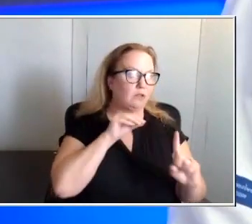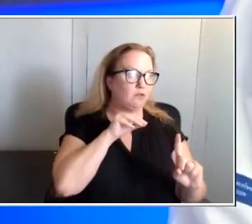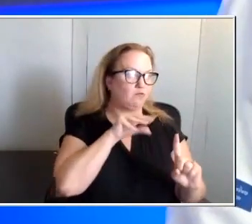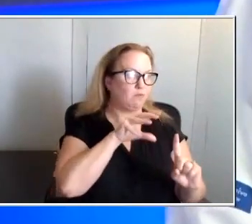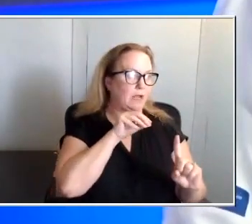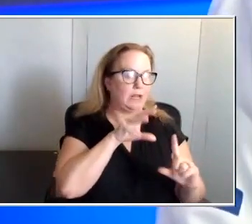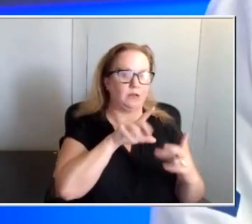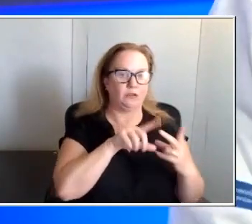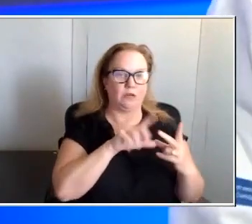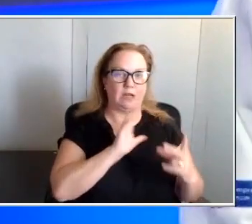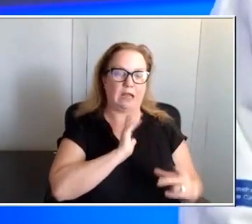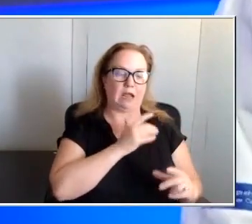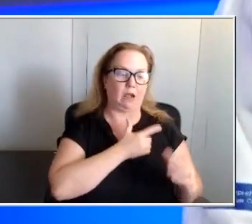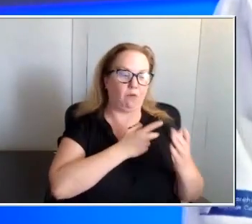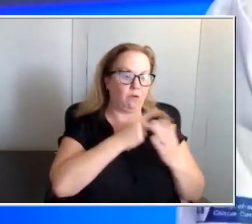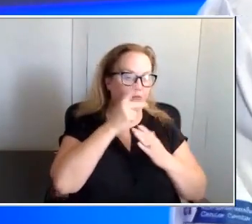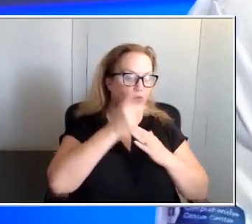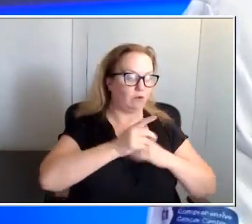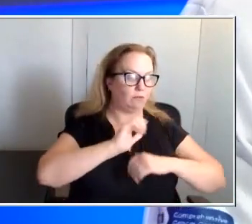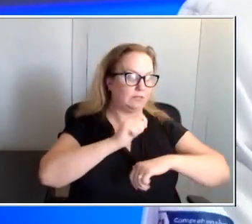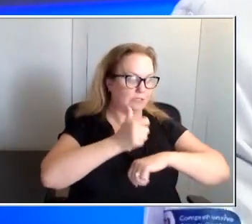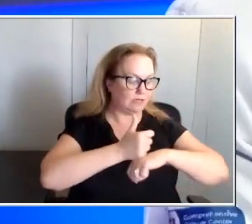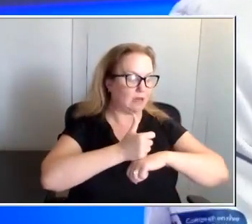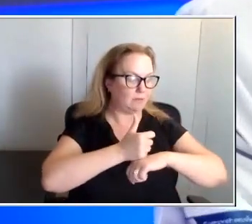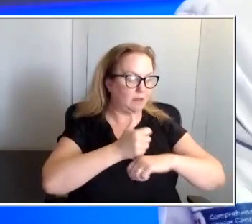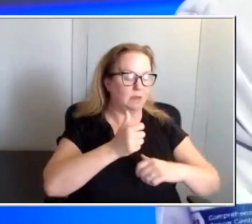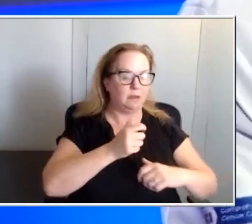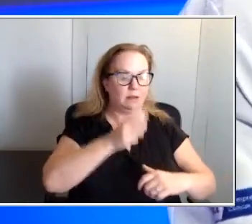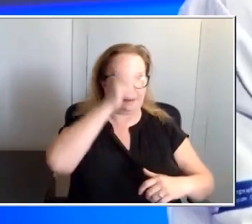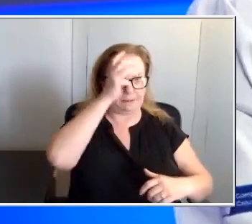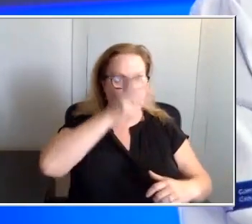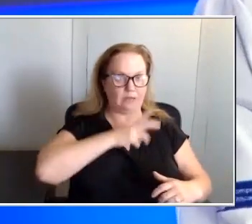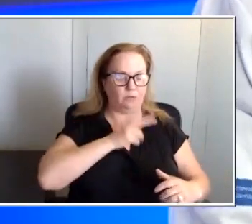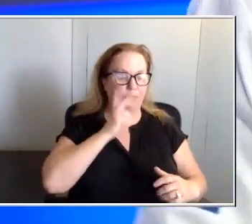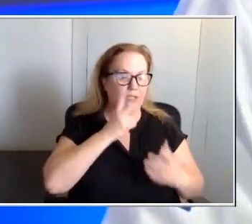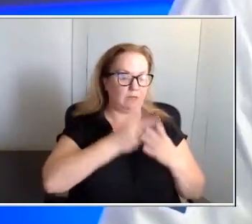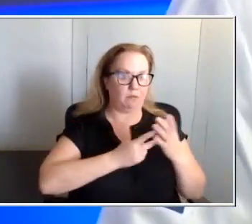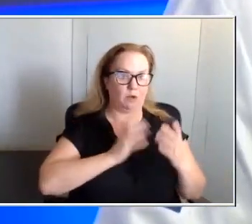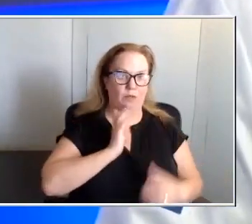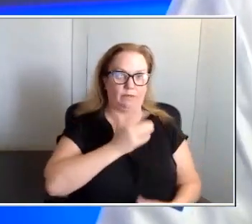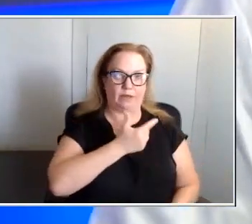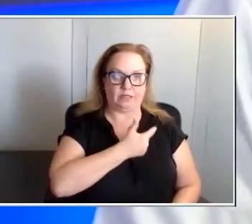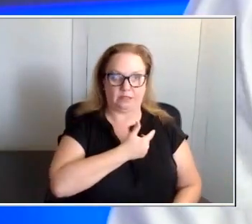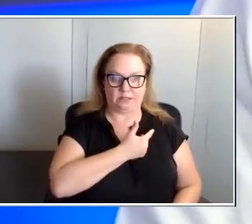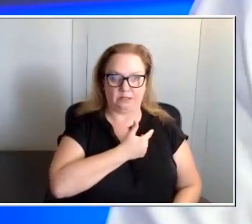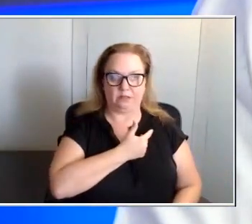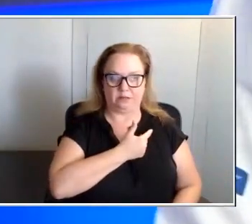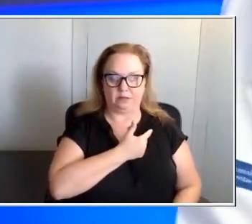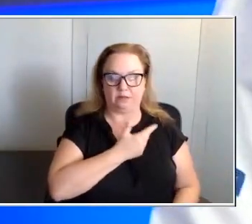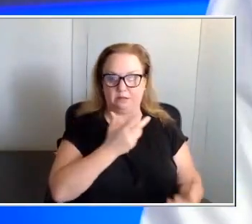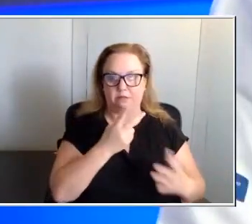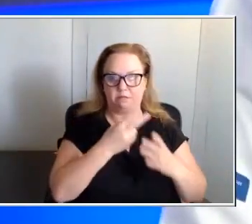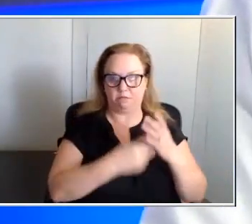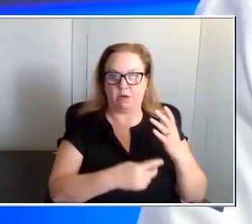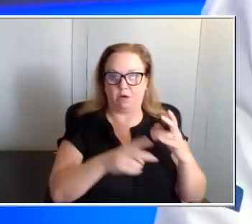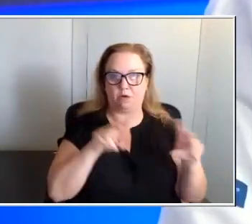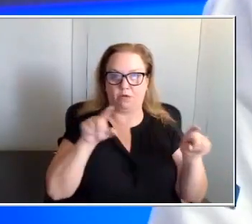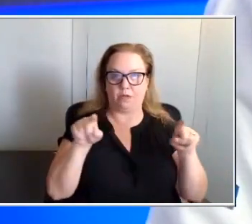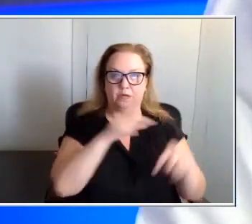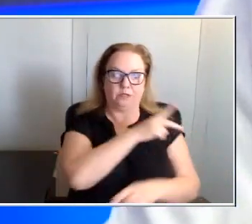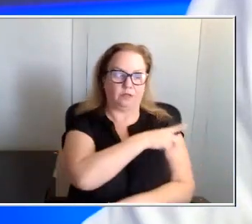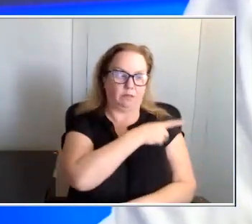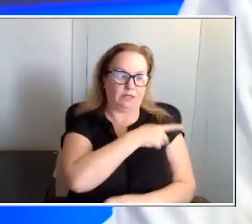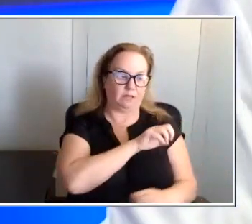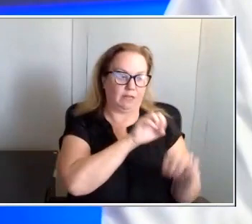our program is set up where a lot of men see both Dr. Parker or a urology colleague and a radiation oncologist, so the patient can really be educated about all